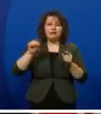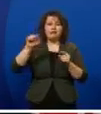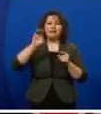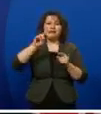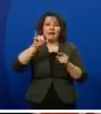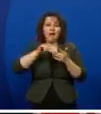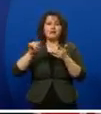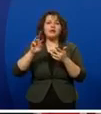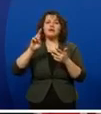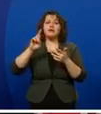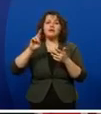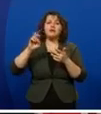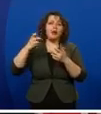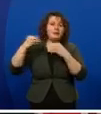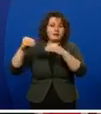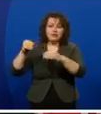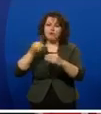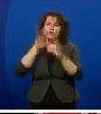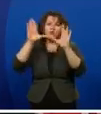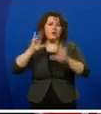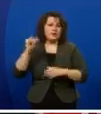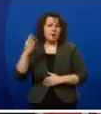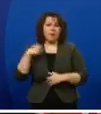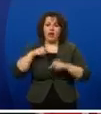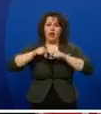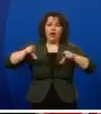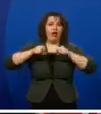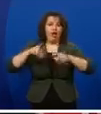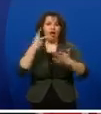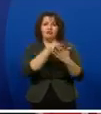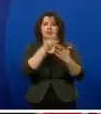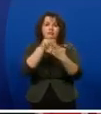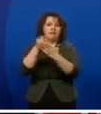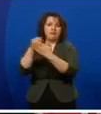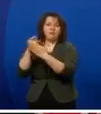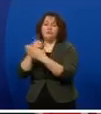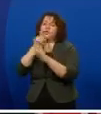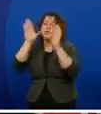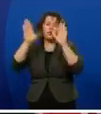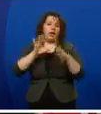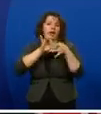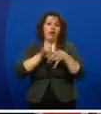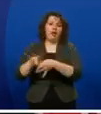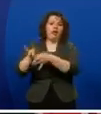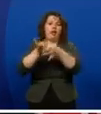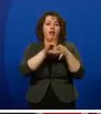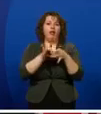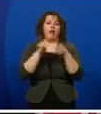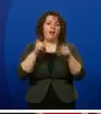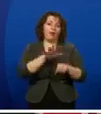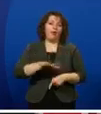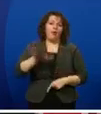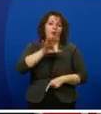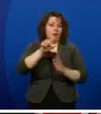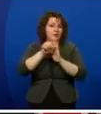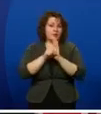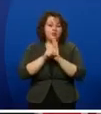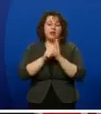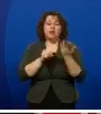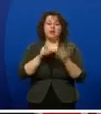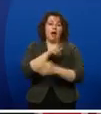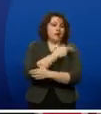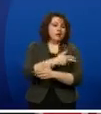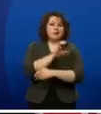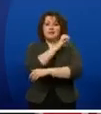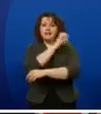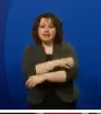retail pharmacies are doing a great job of getting it out. And there's just unbelievable coordination happening across the state. Hospitals and clinics